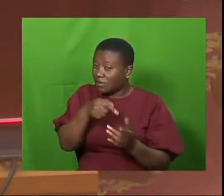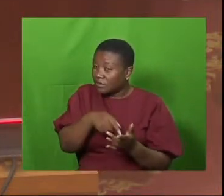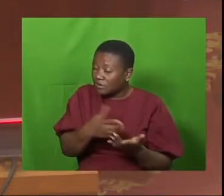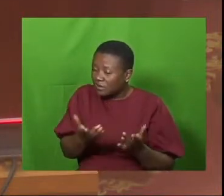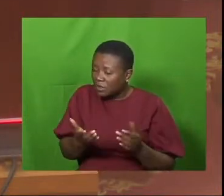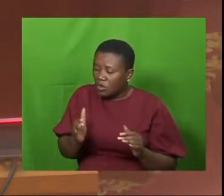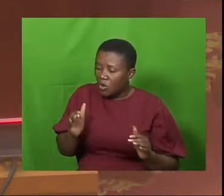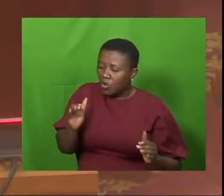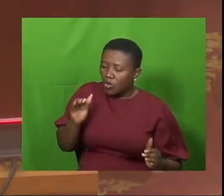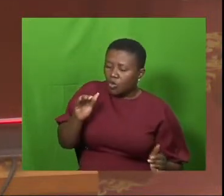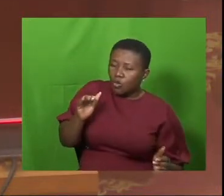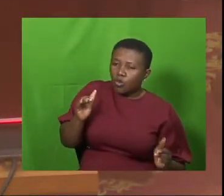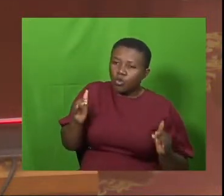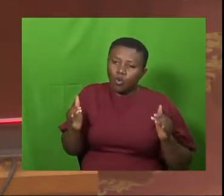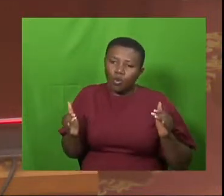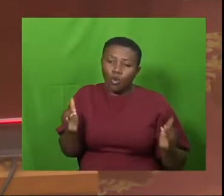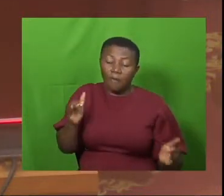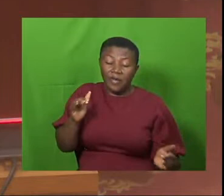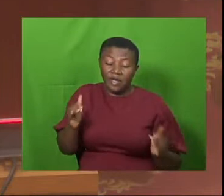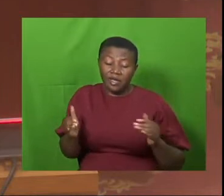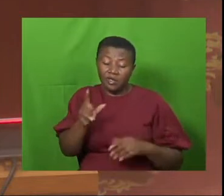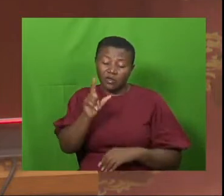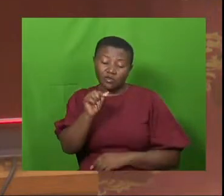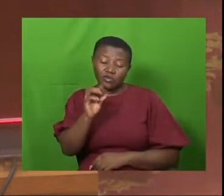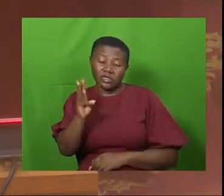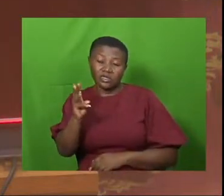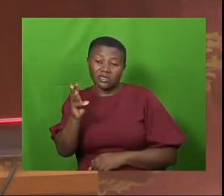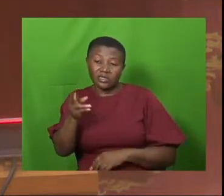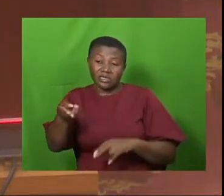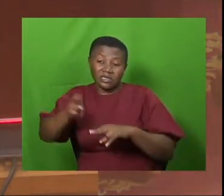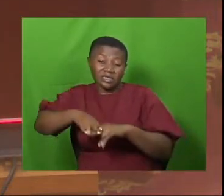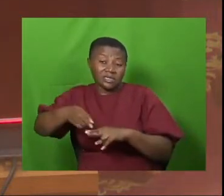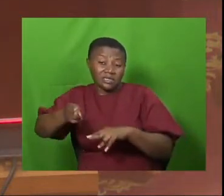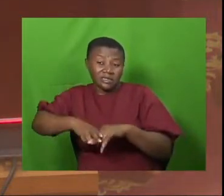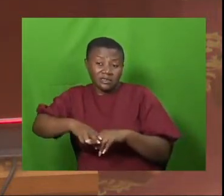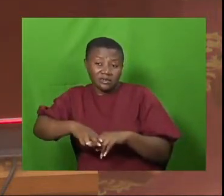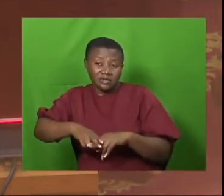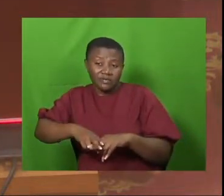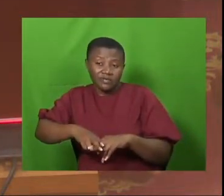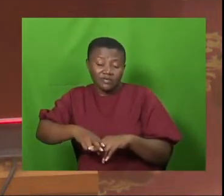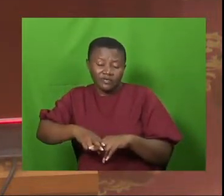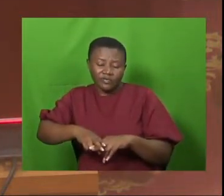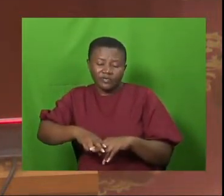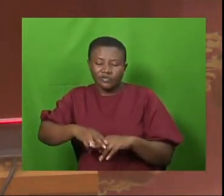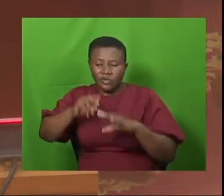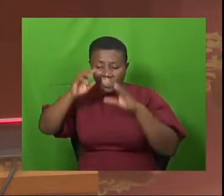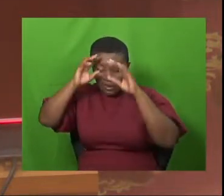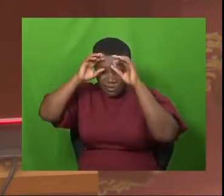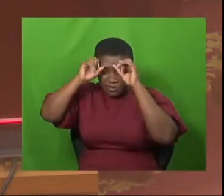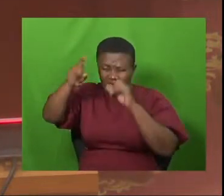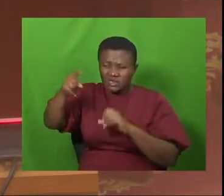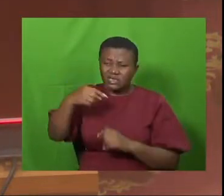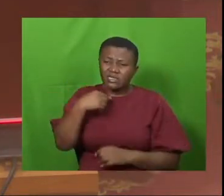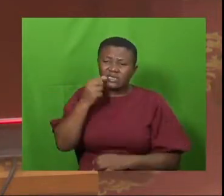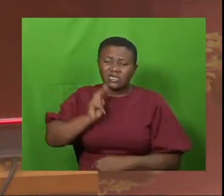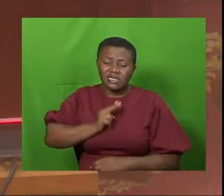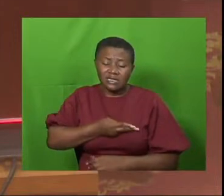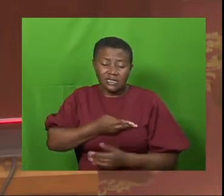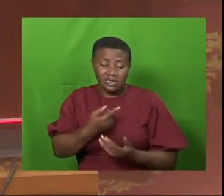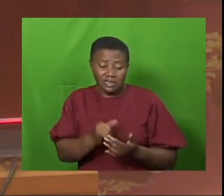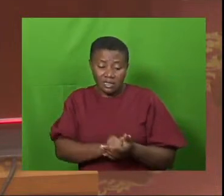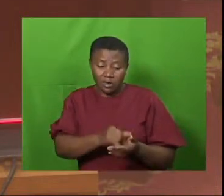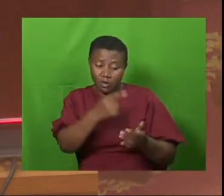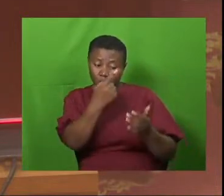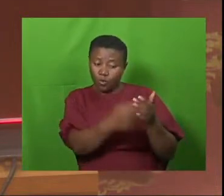the 2016 inflation, which was at double digits, he was telling us that what the NDC could not do,